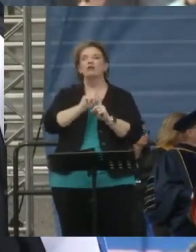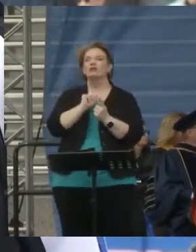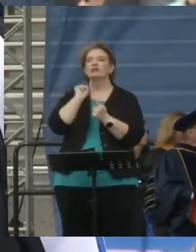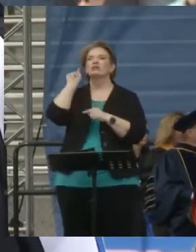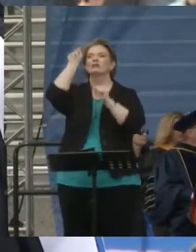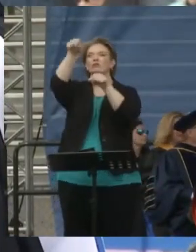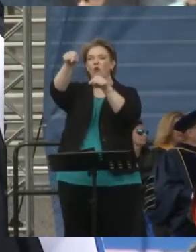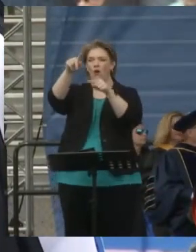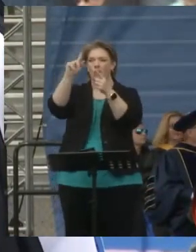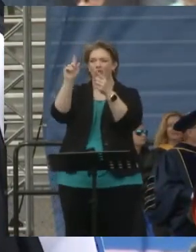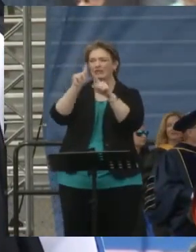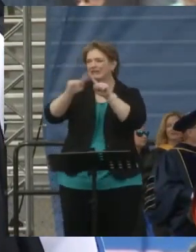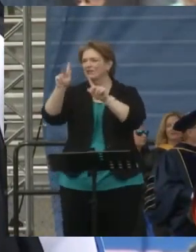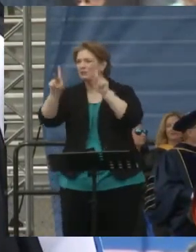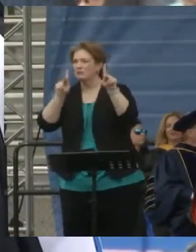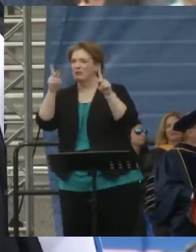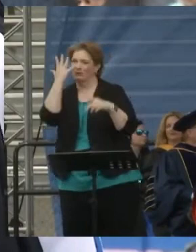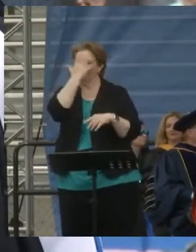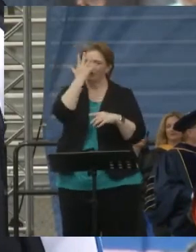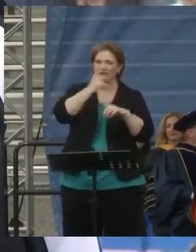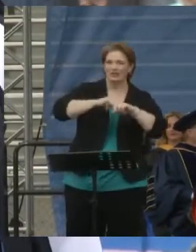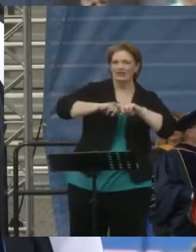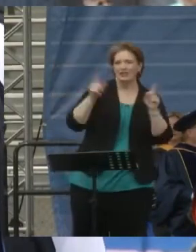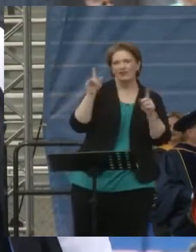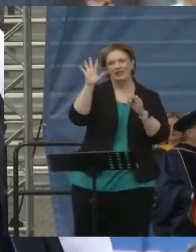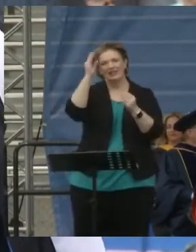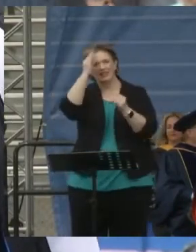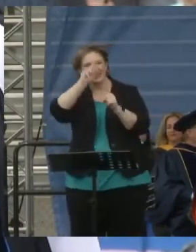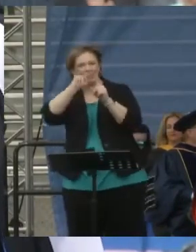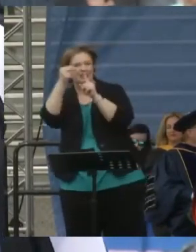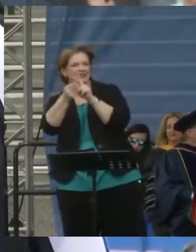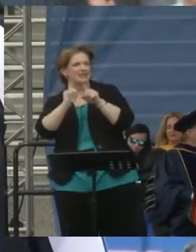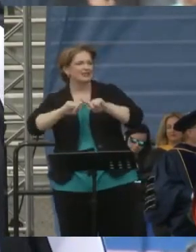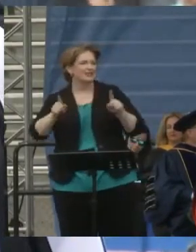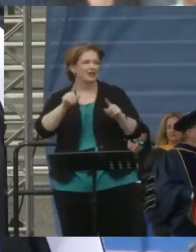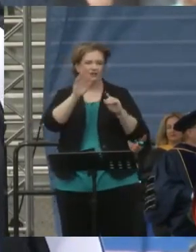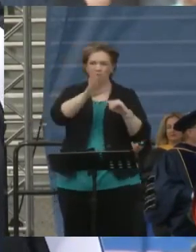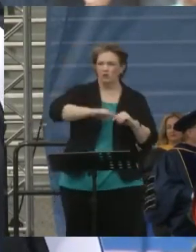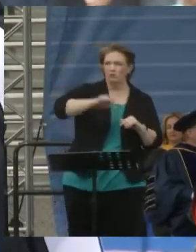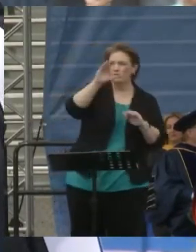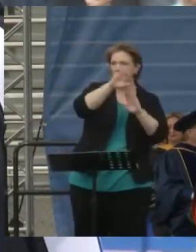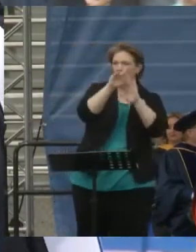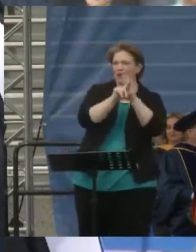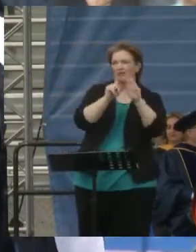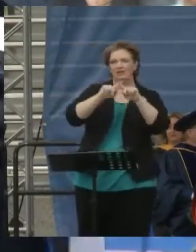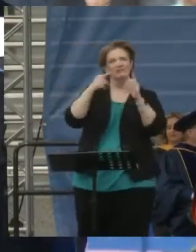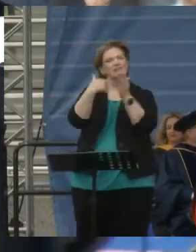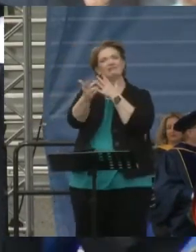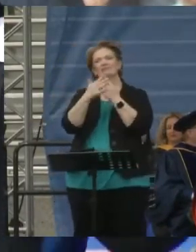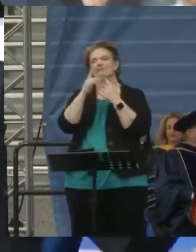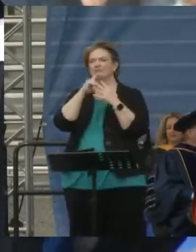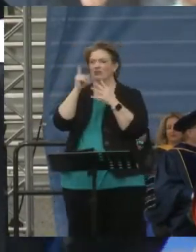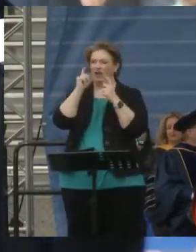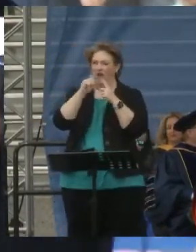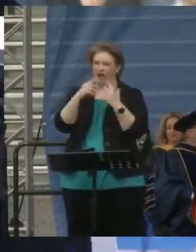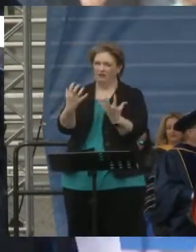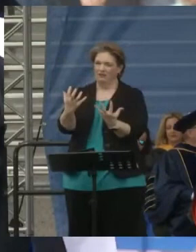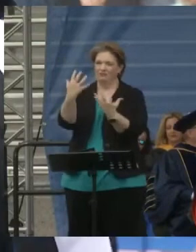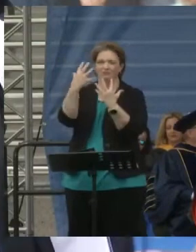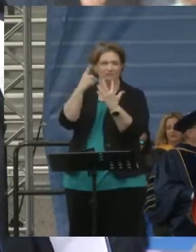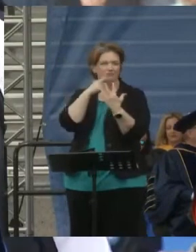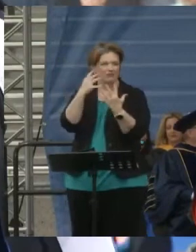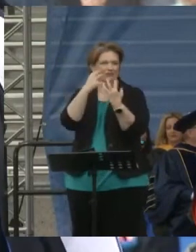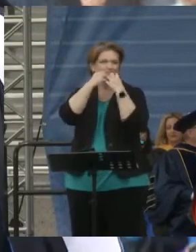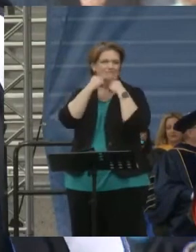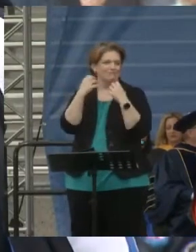differently than you. Embrace people who grew up differently than you did. And Dr. Trump has